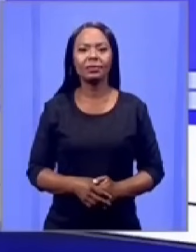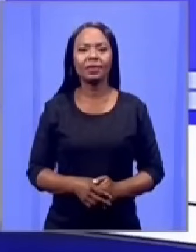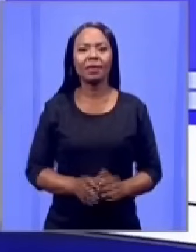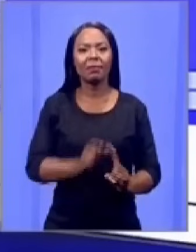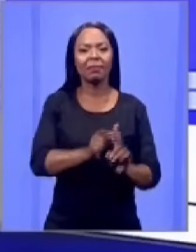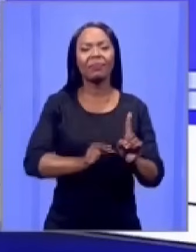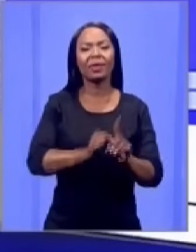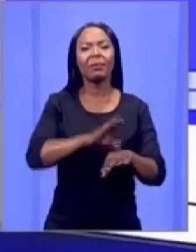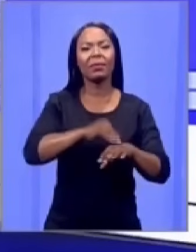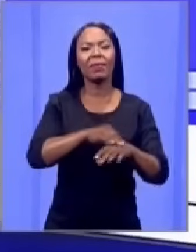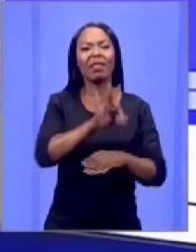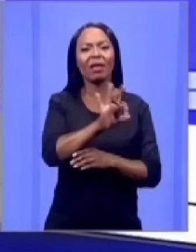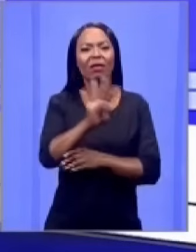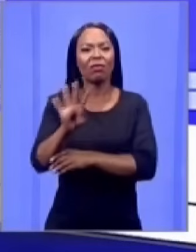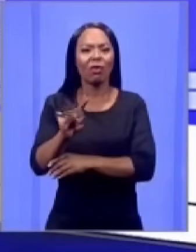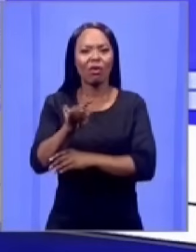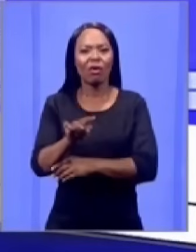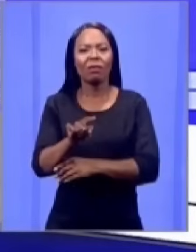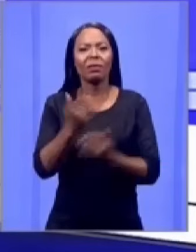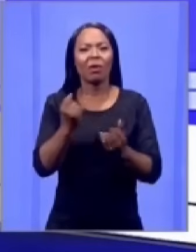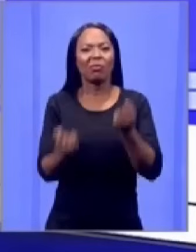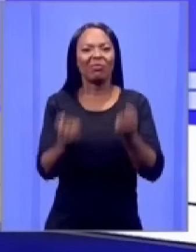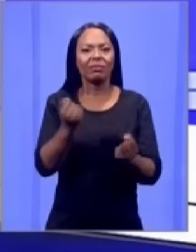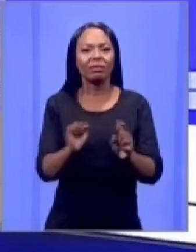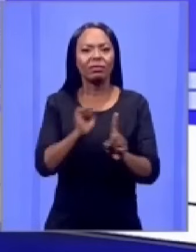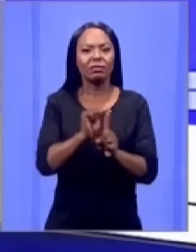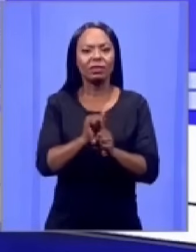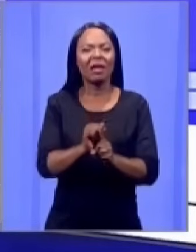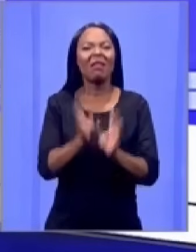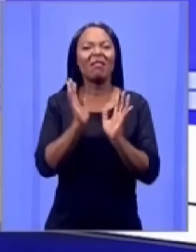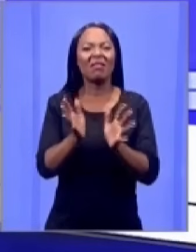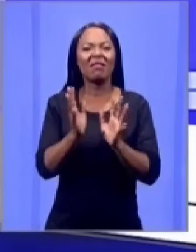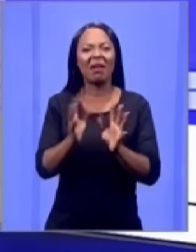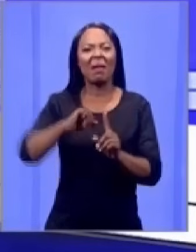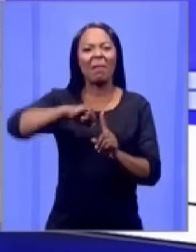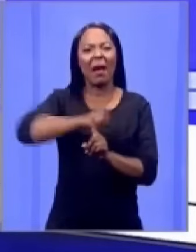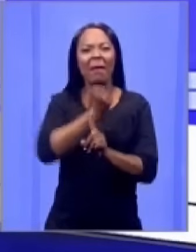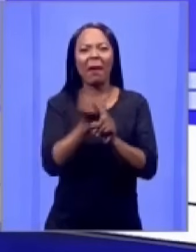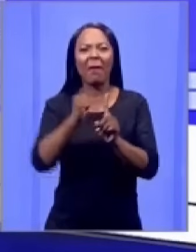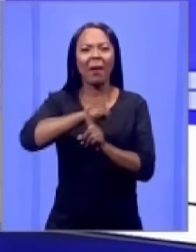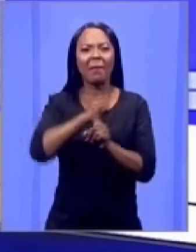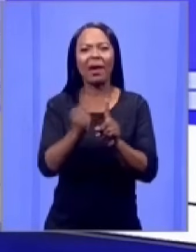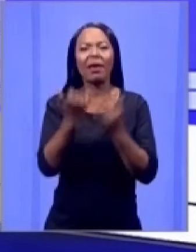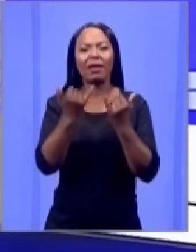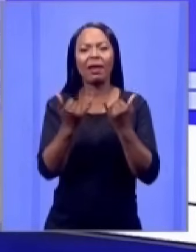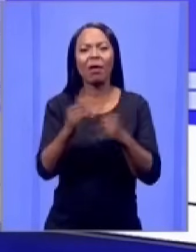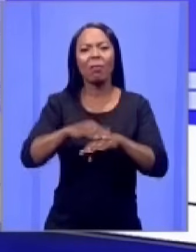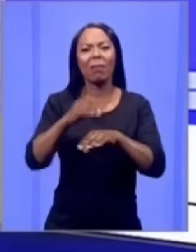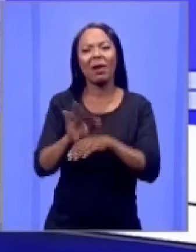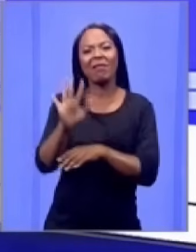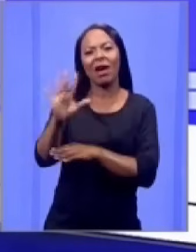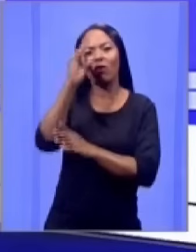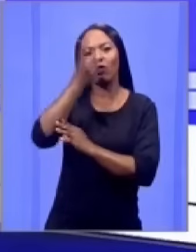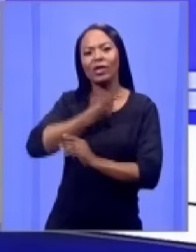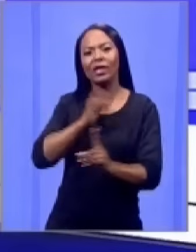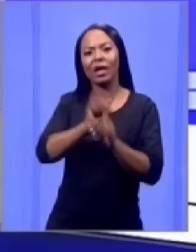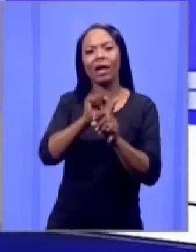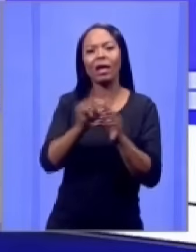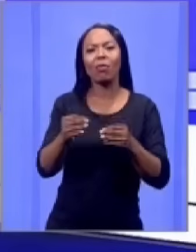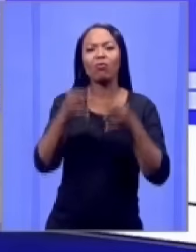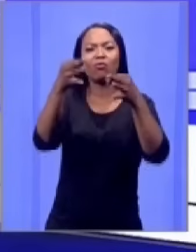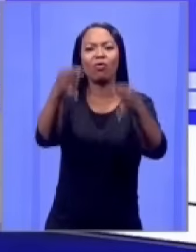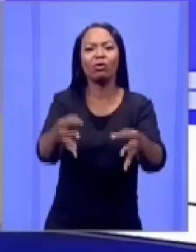tse 34 eo ditlaleo di reng o hlokofaditse hampempe moradia ya dilemo tse 5 e kgutlisitswe morao ho fihlela ka la 4